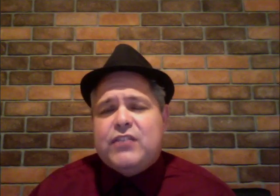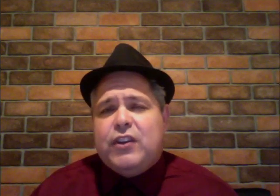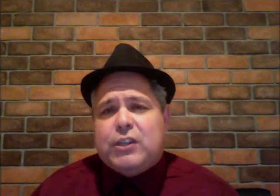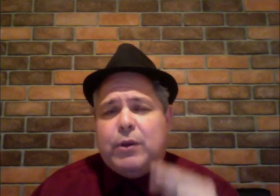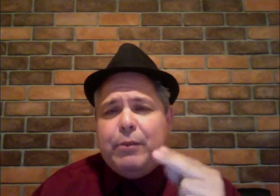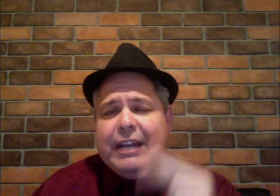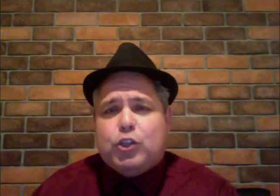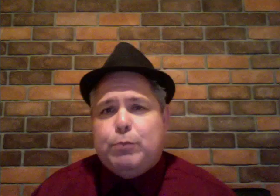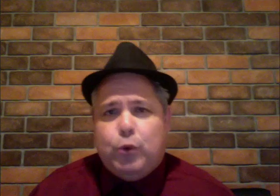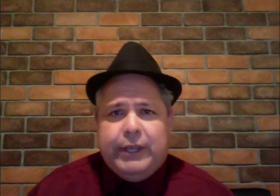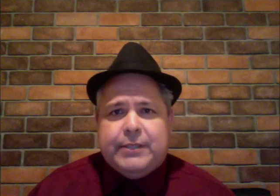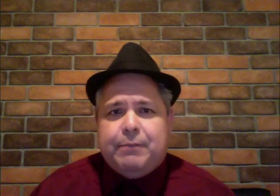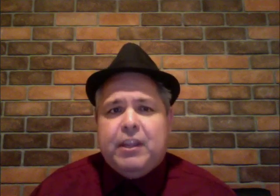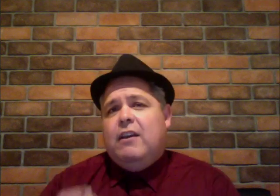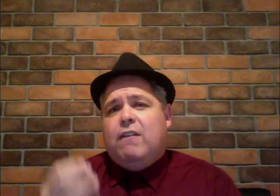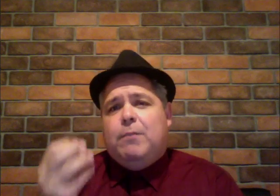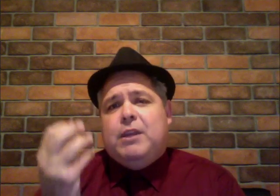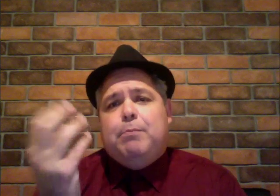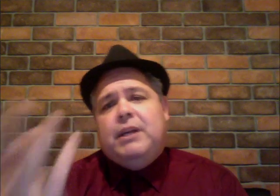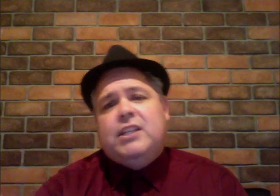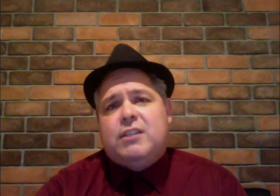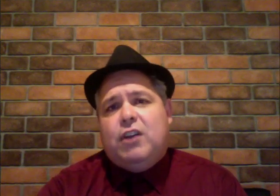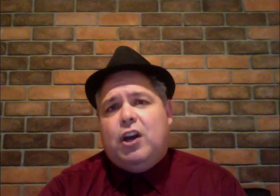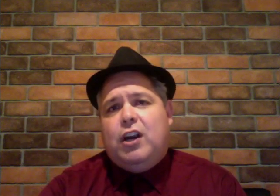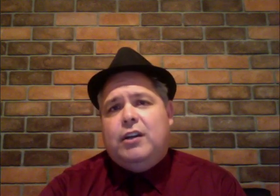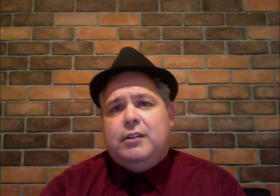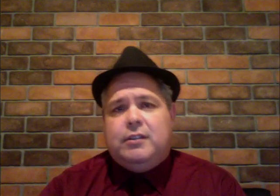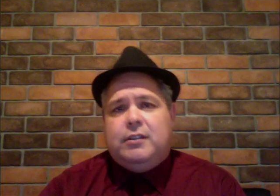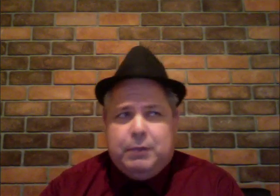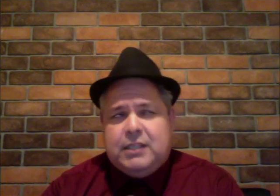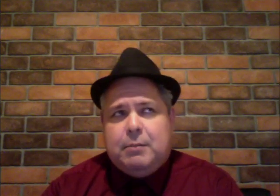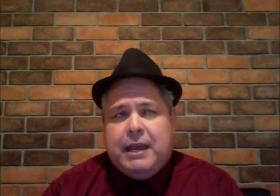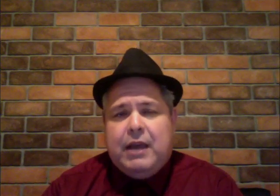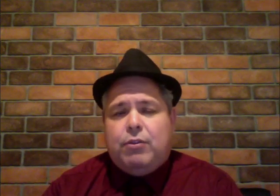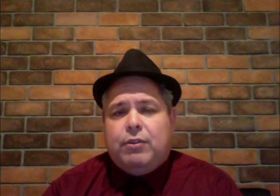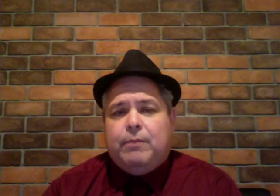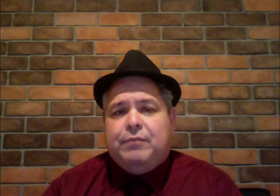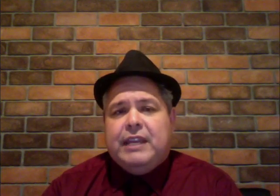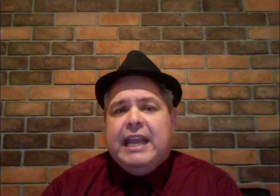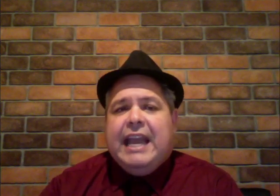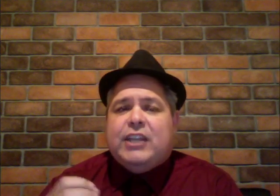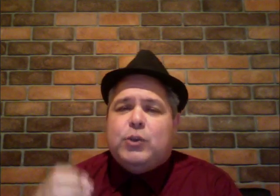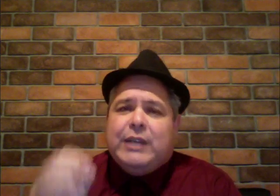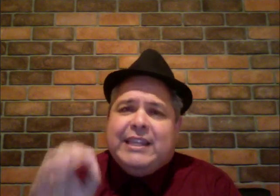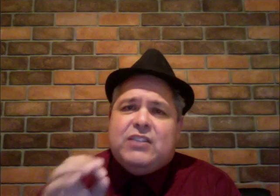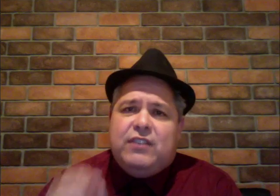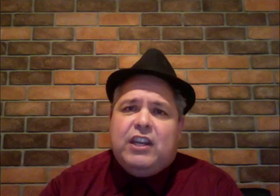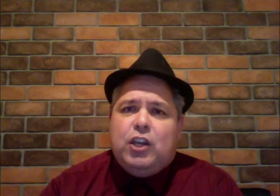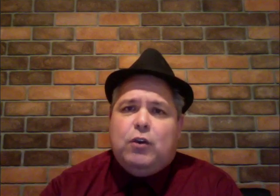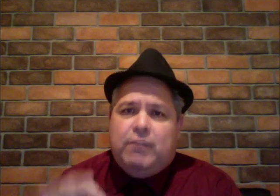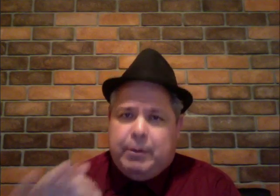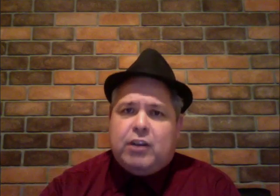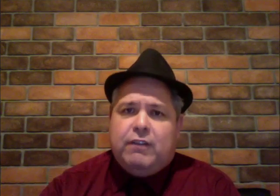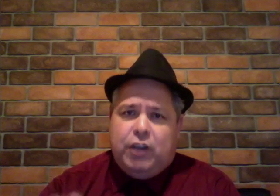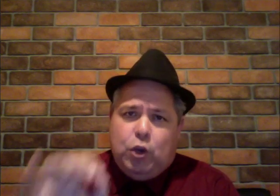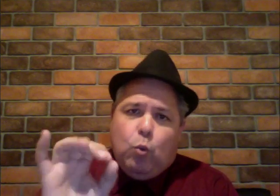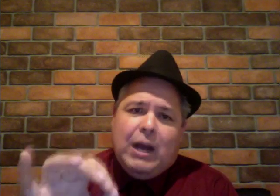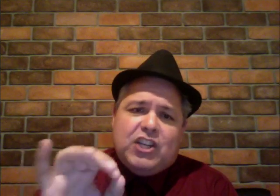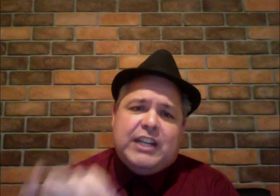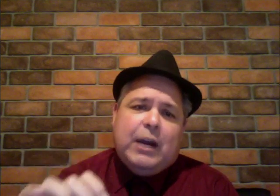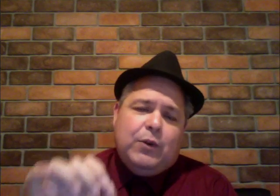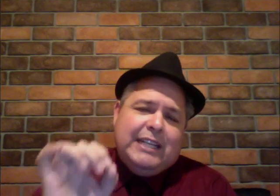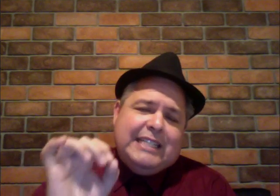I'm making this video because I want to bring out two points. From the abundance of the heart speaks the mouth. And so in this video, the bunker